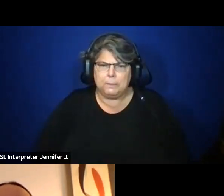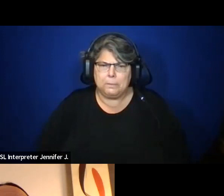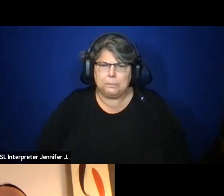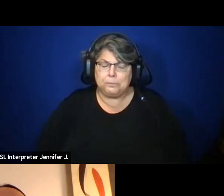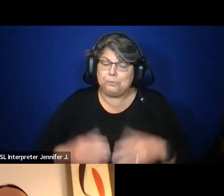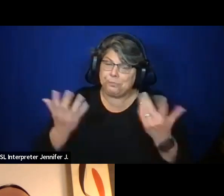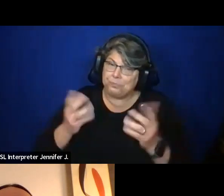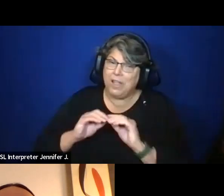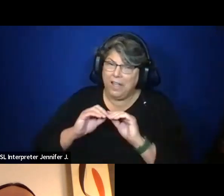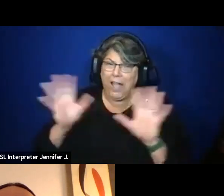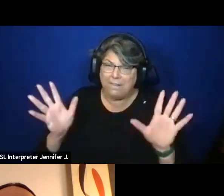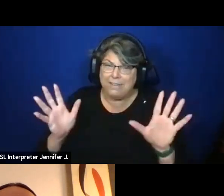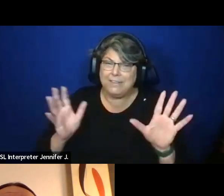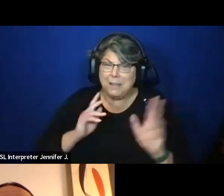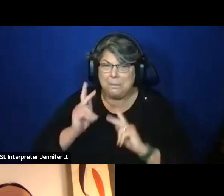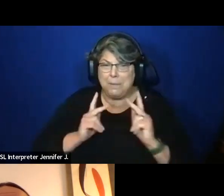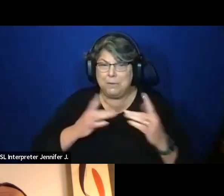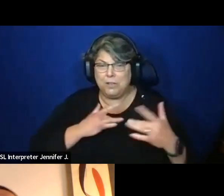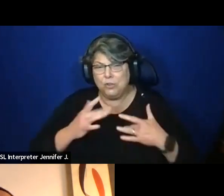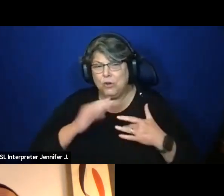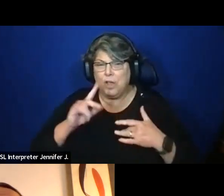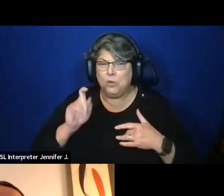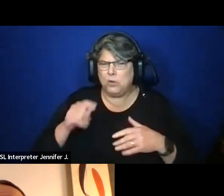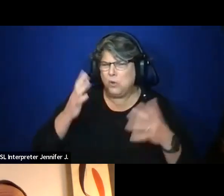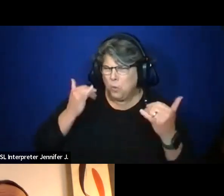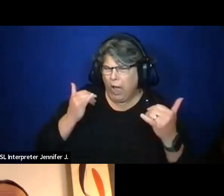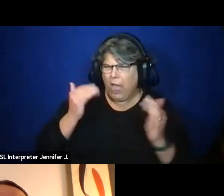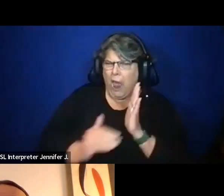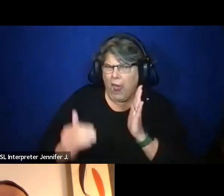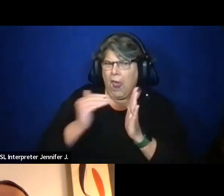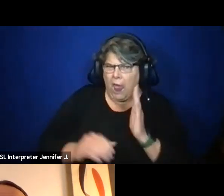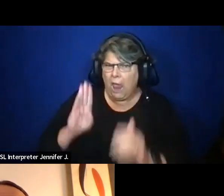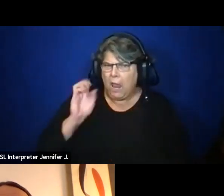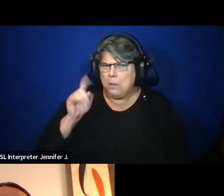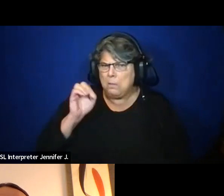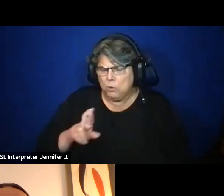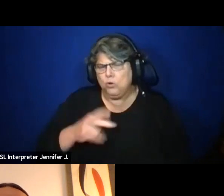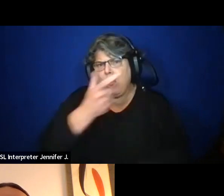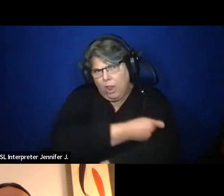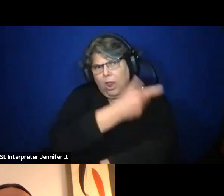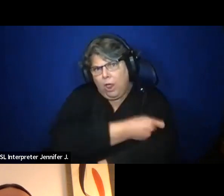I mean, obviously there's the concern and the question of why so many boosters and why so many shots. I think